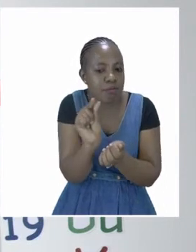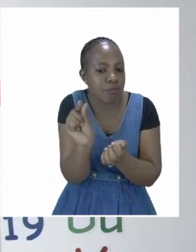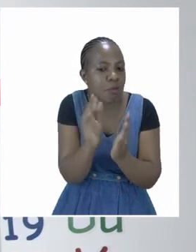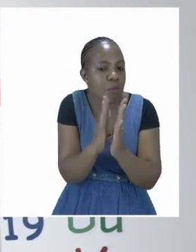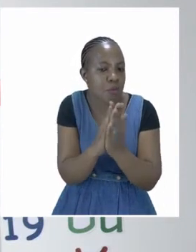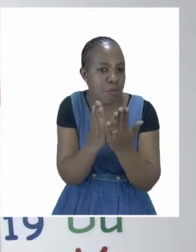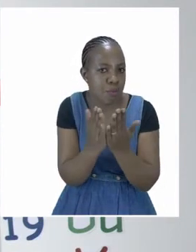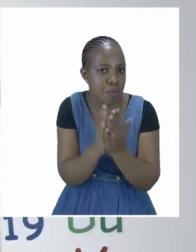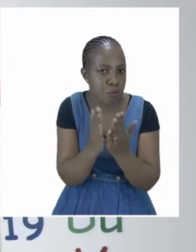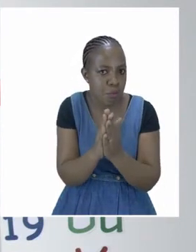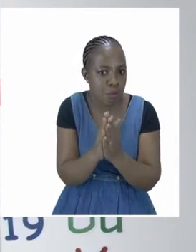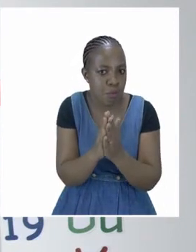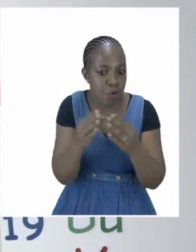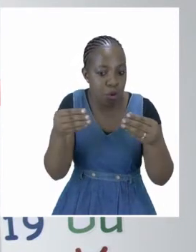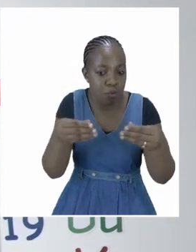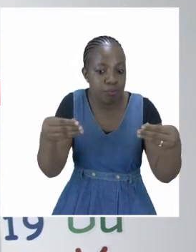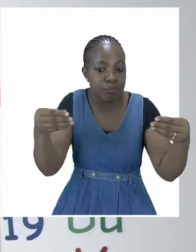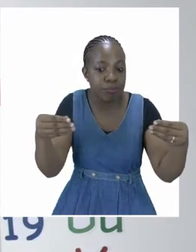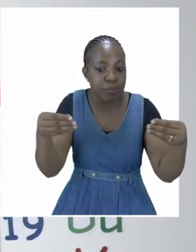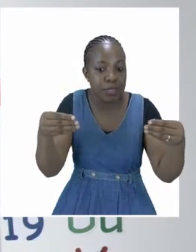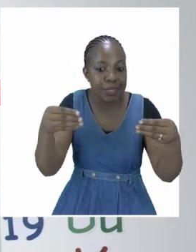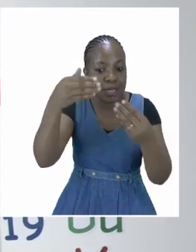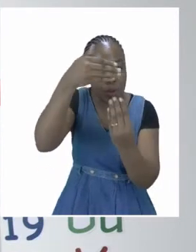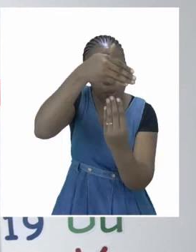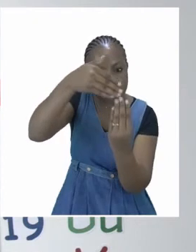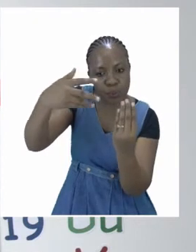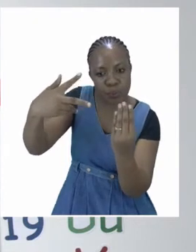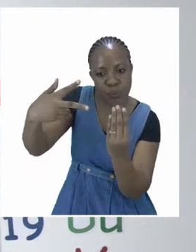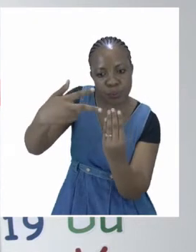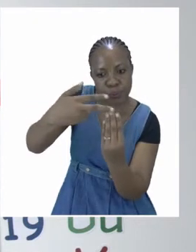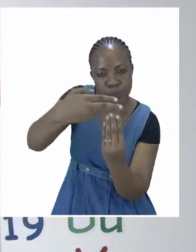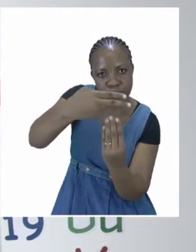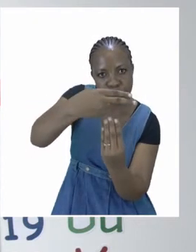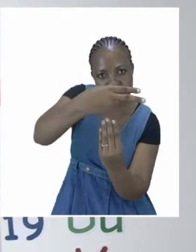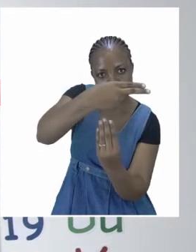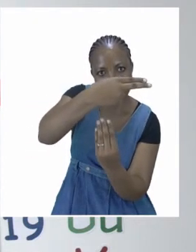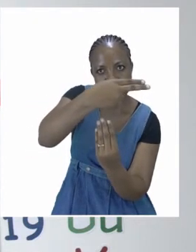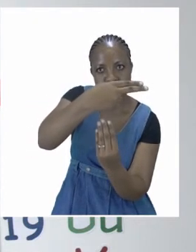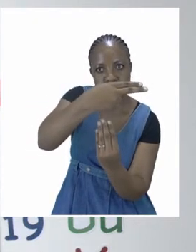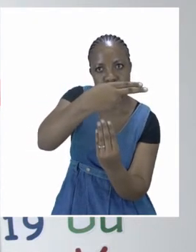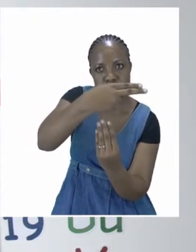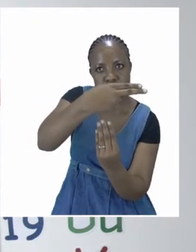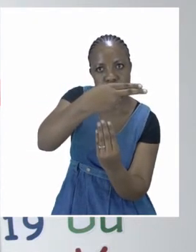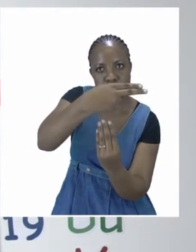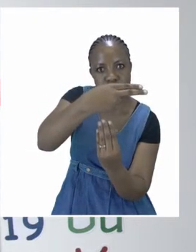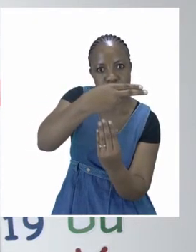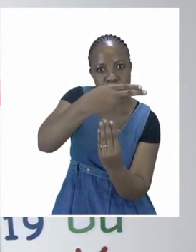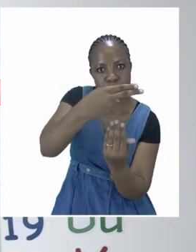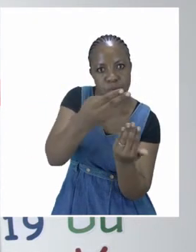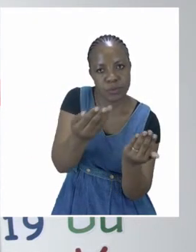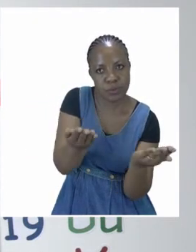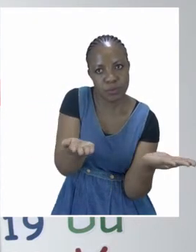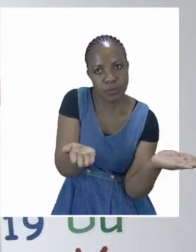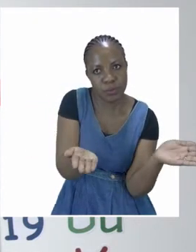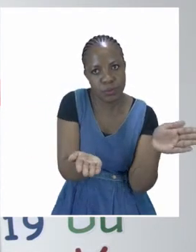booklet. Please cut the top of the lesson booklet with a pair of scissors. and fold